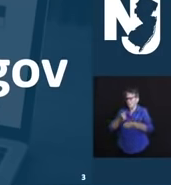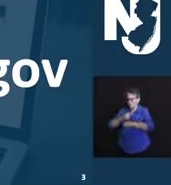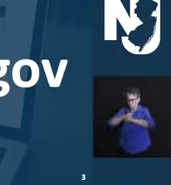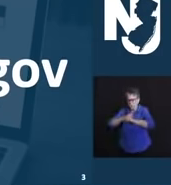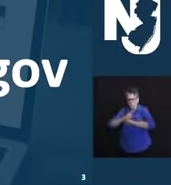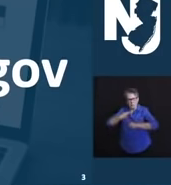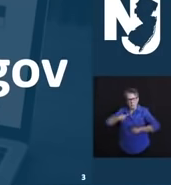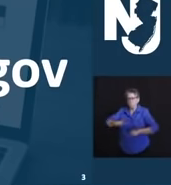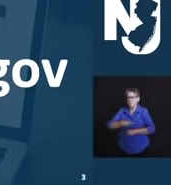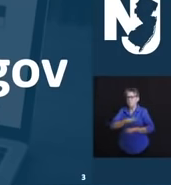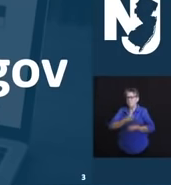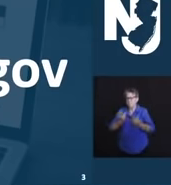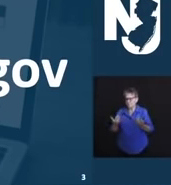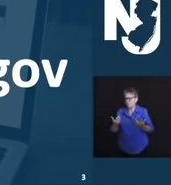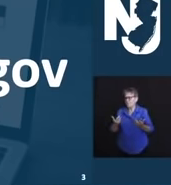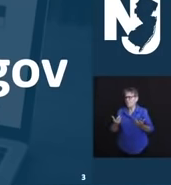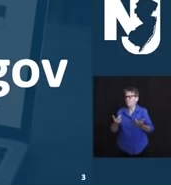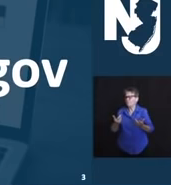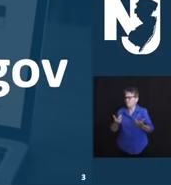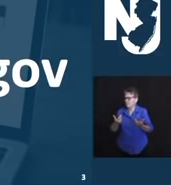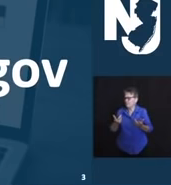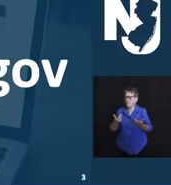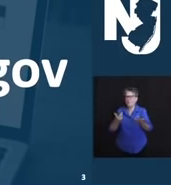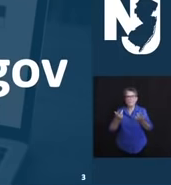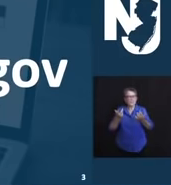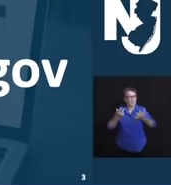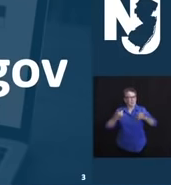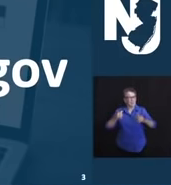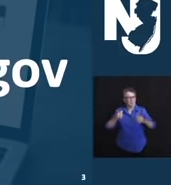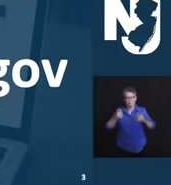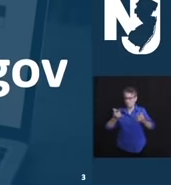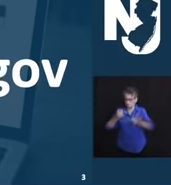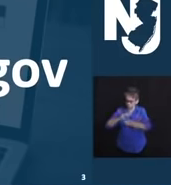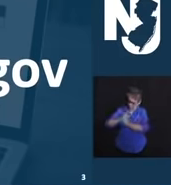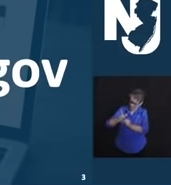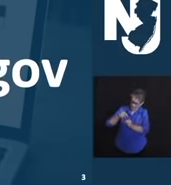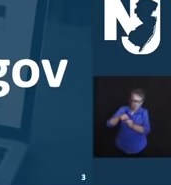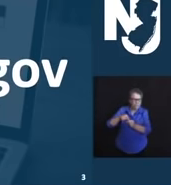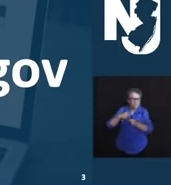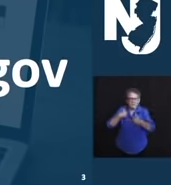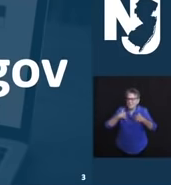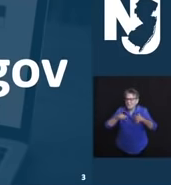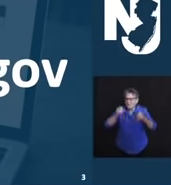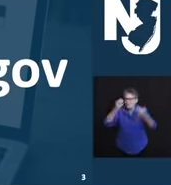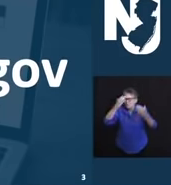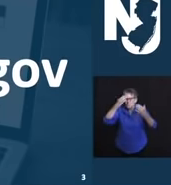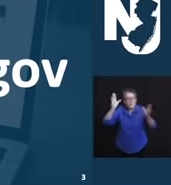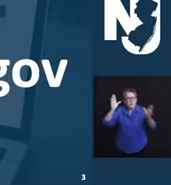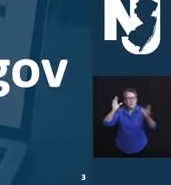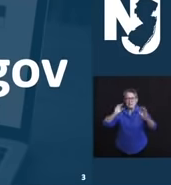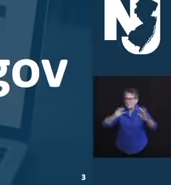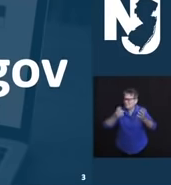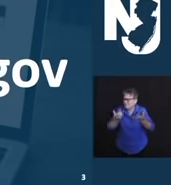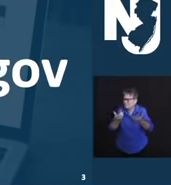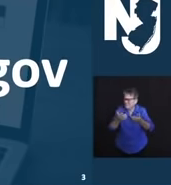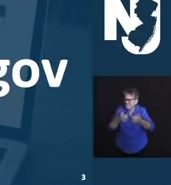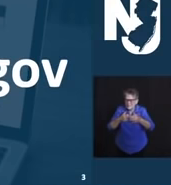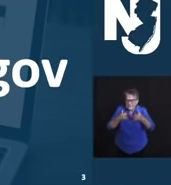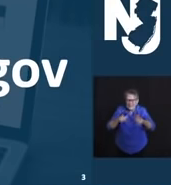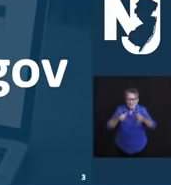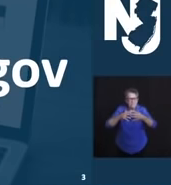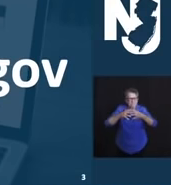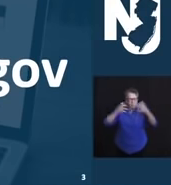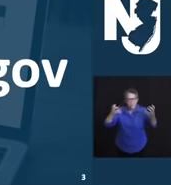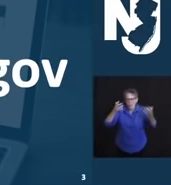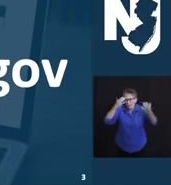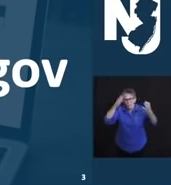down. But we know 2 things with absolute certainty. First, we know that outdoor environments are